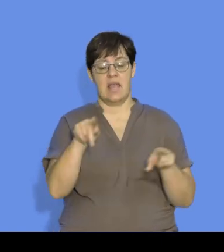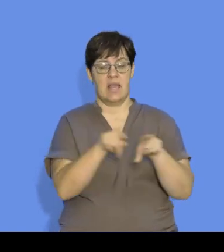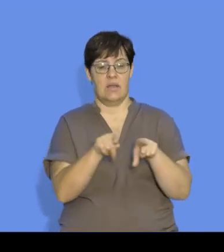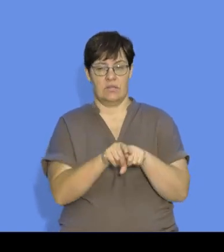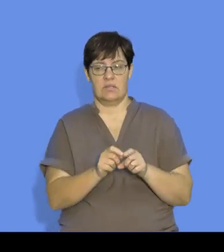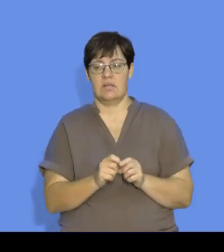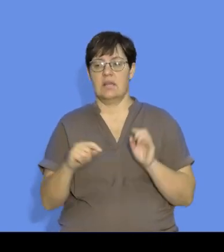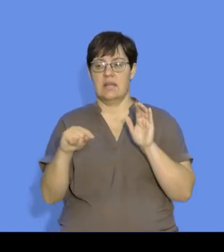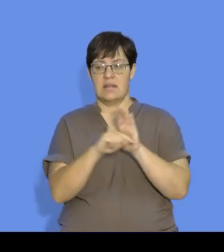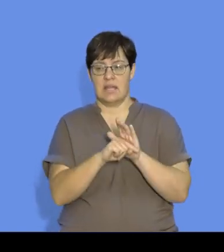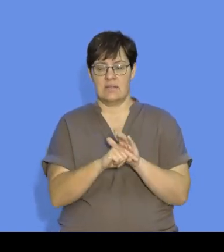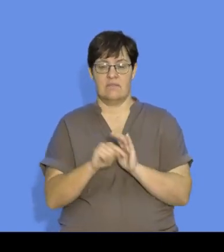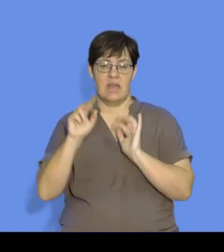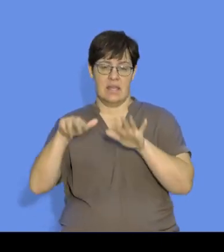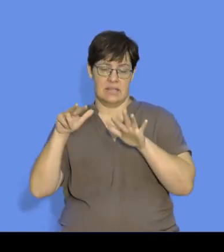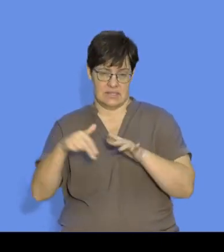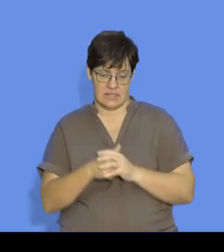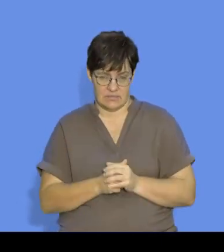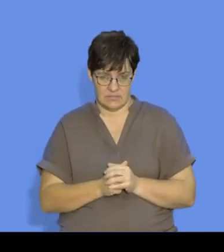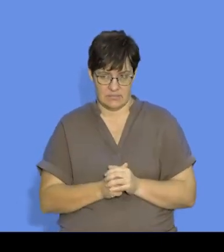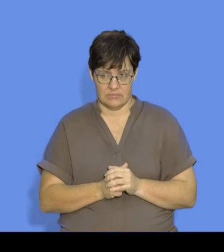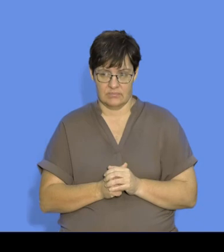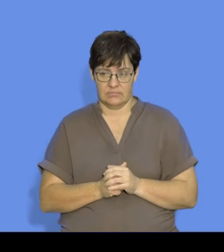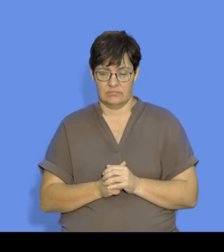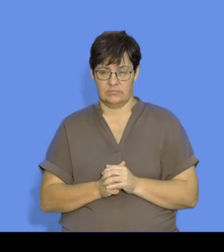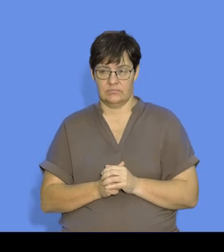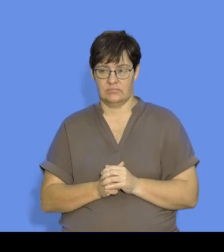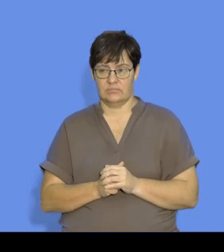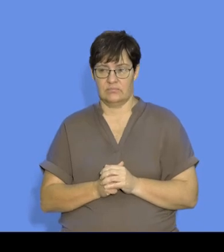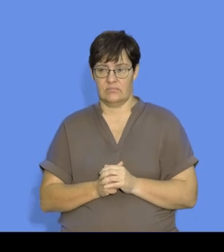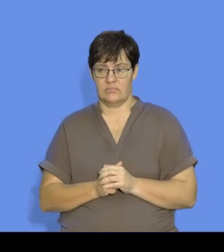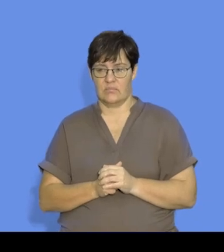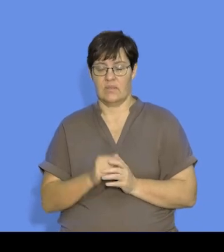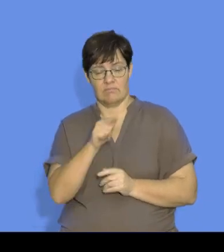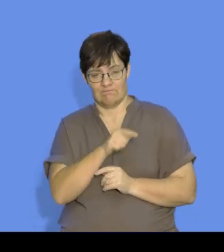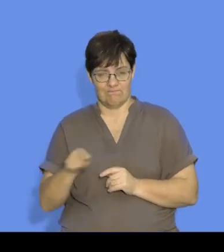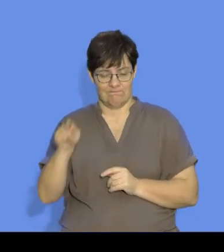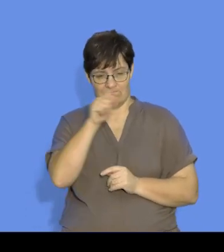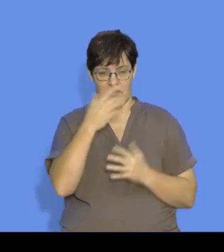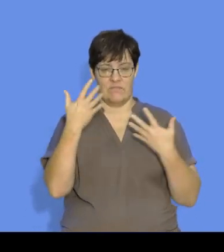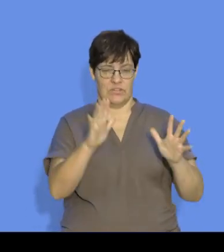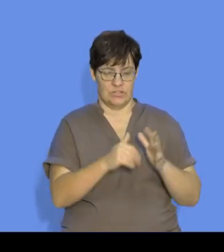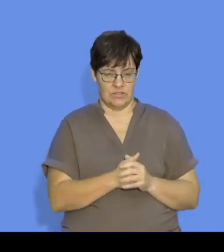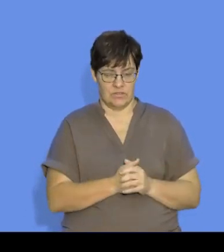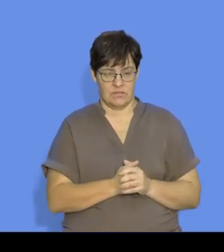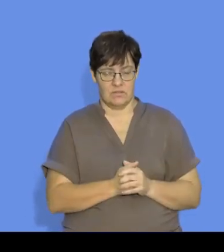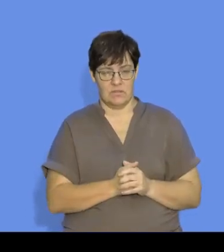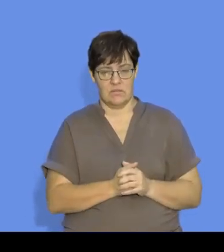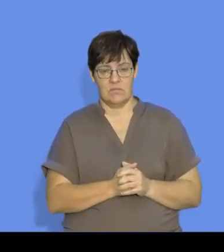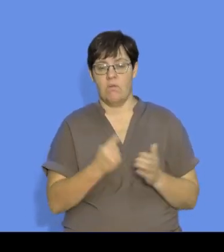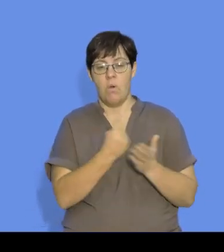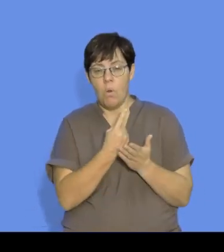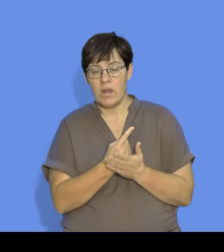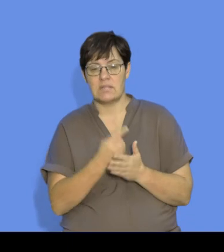is equals to negative 18, and then that's where you end it, right? You